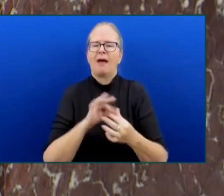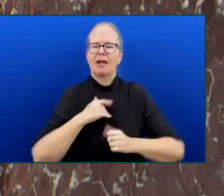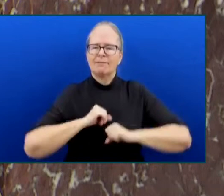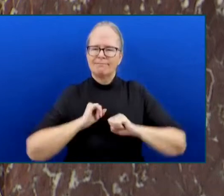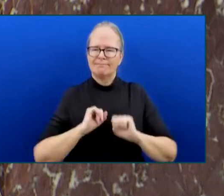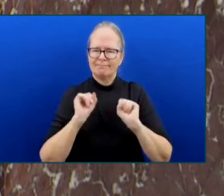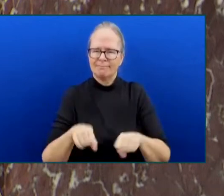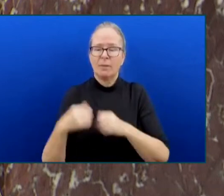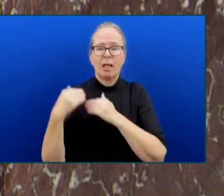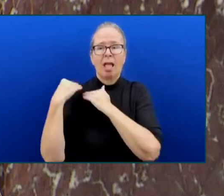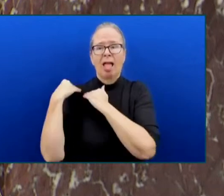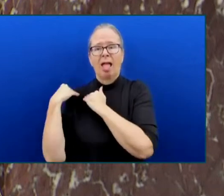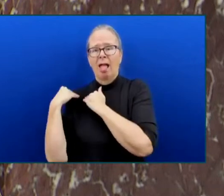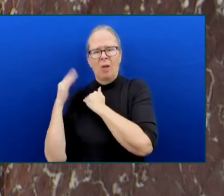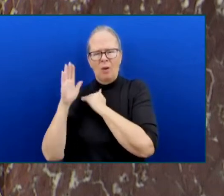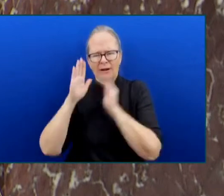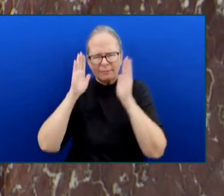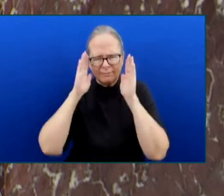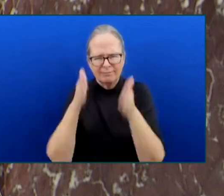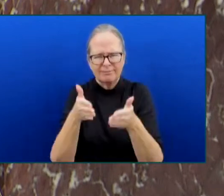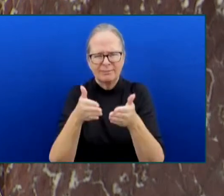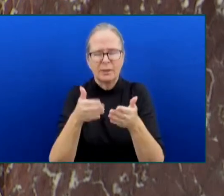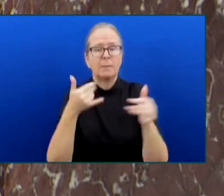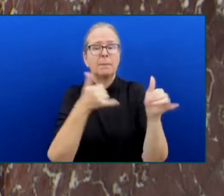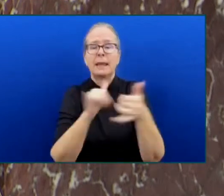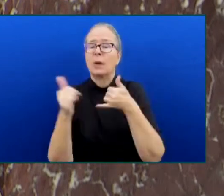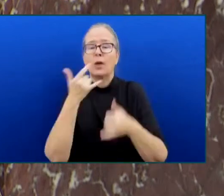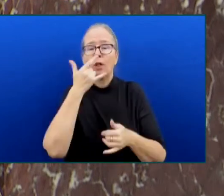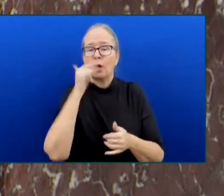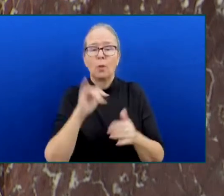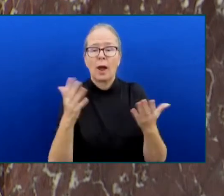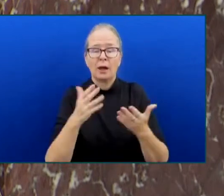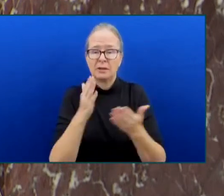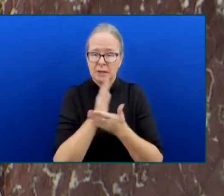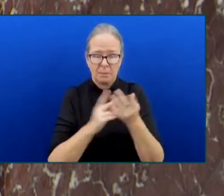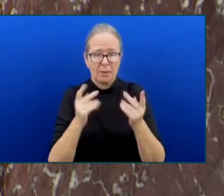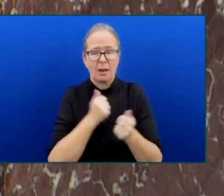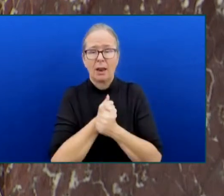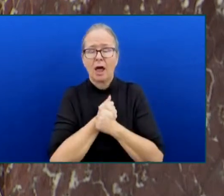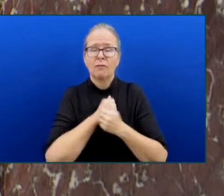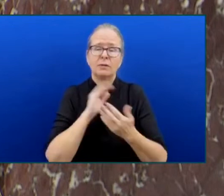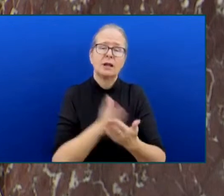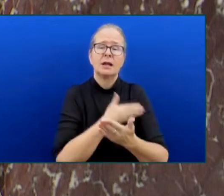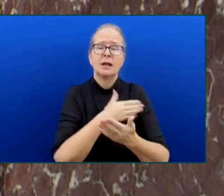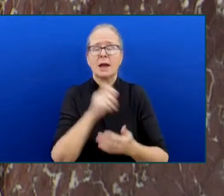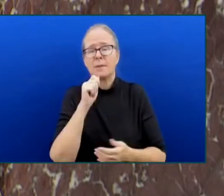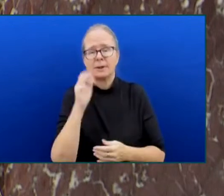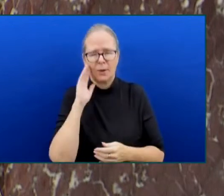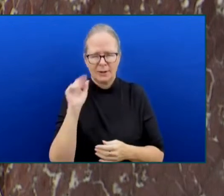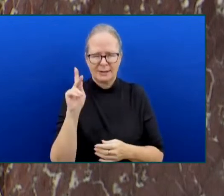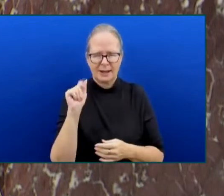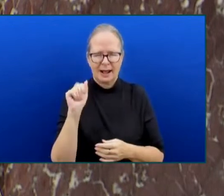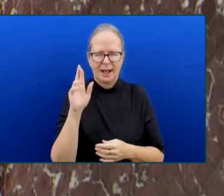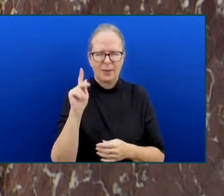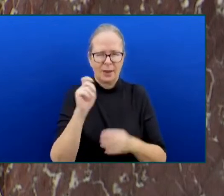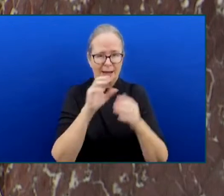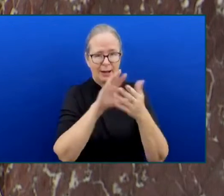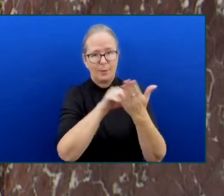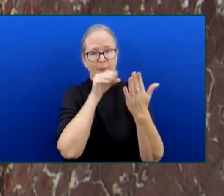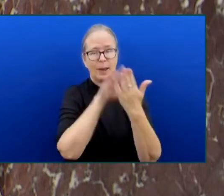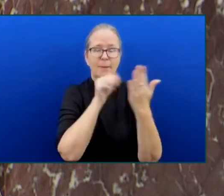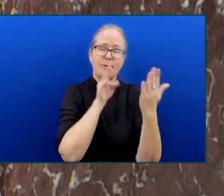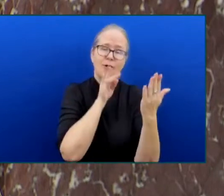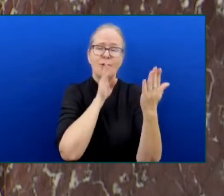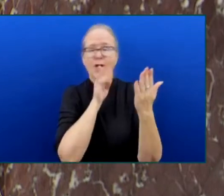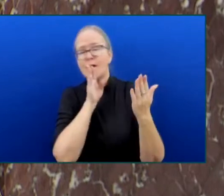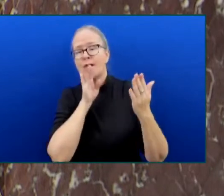like a blast to one person, but a nightmare to another. And celebrating Halloween is a form of play. So for